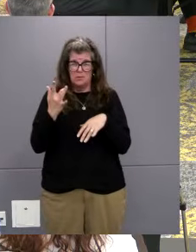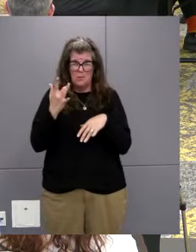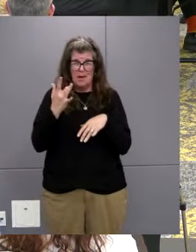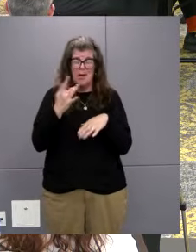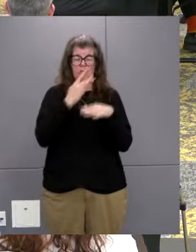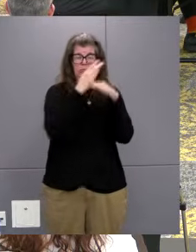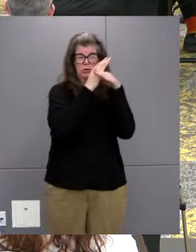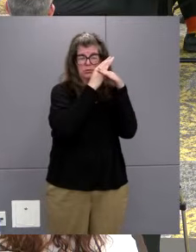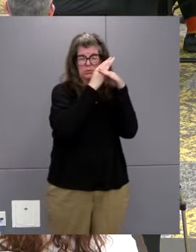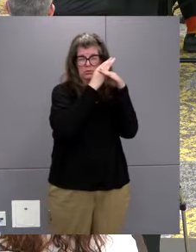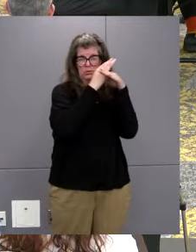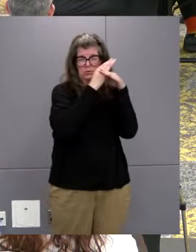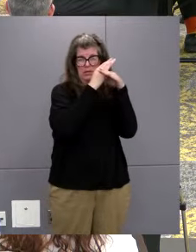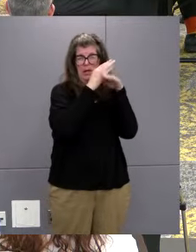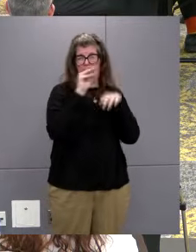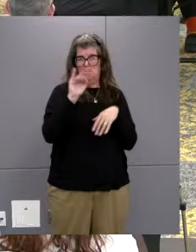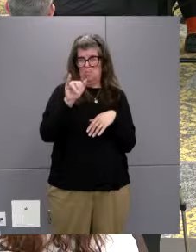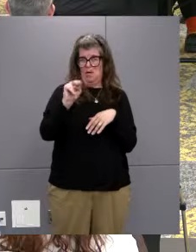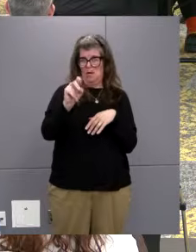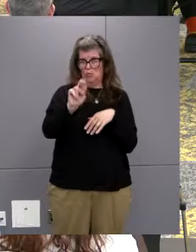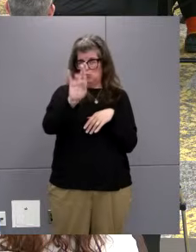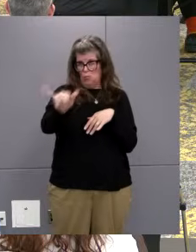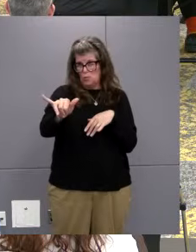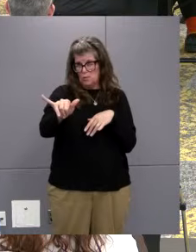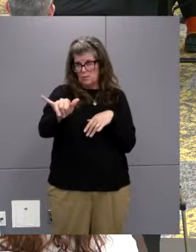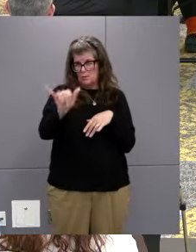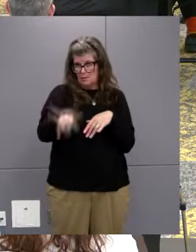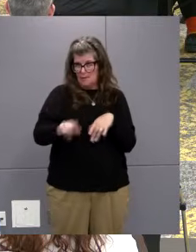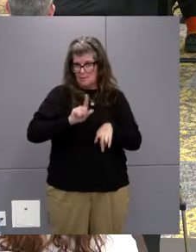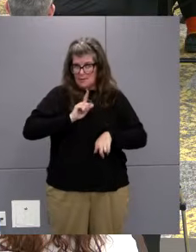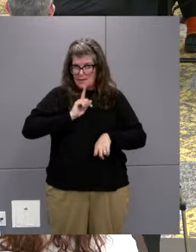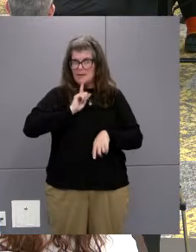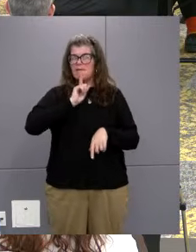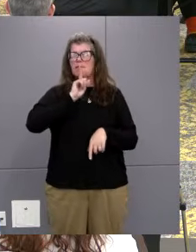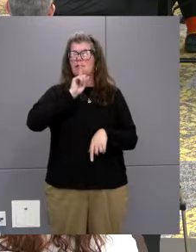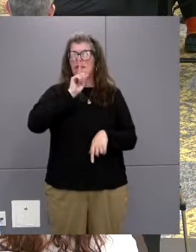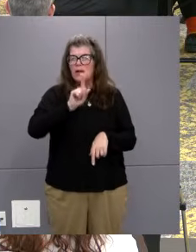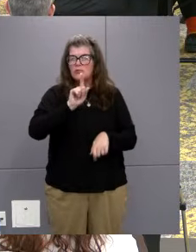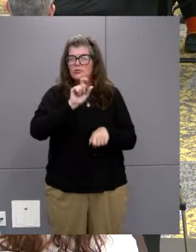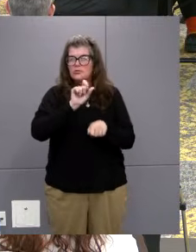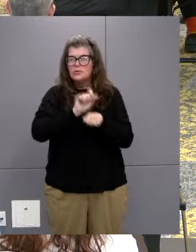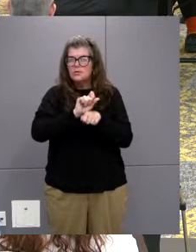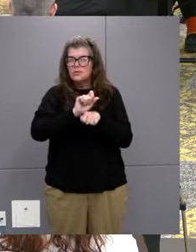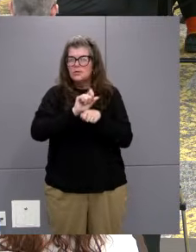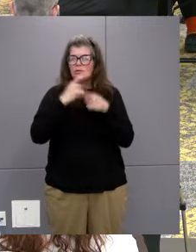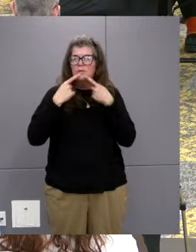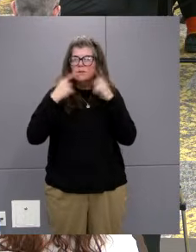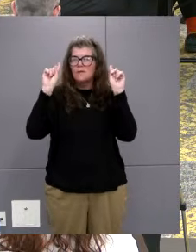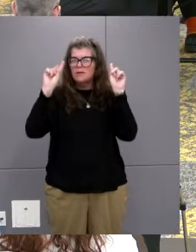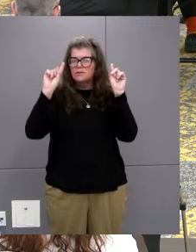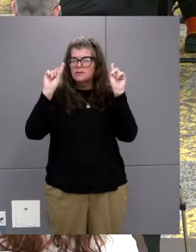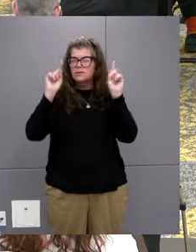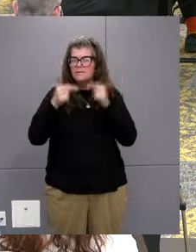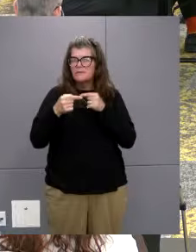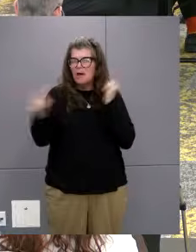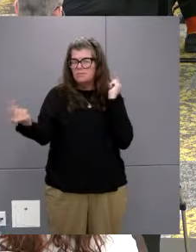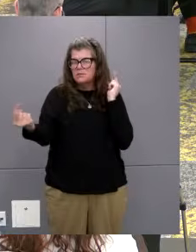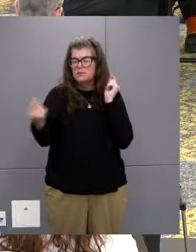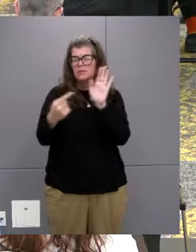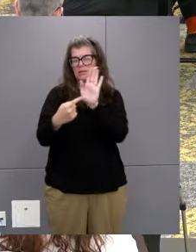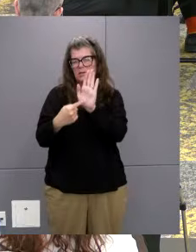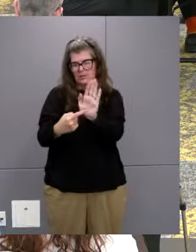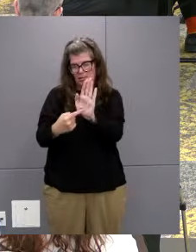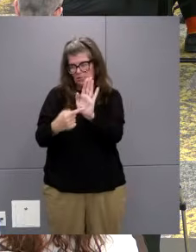interests of the minority. It actually works in the opposite way. Let's say, for example,